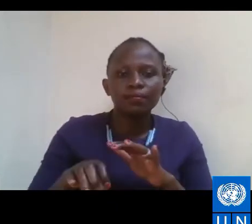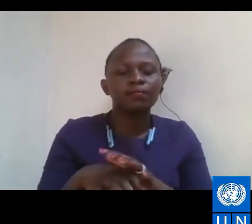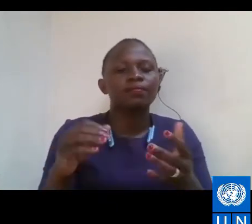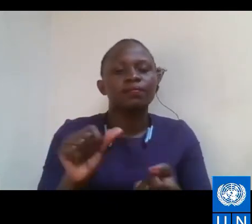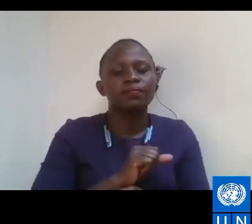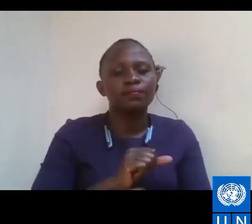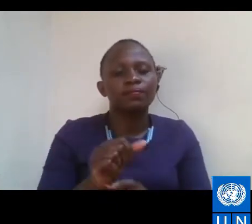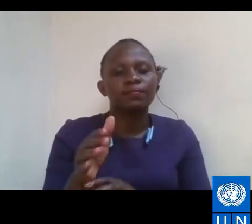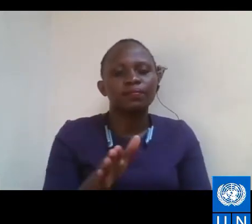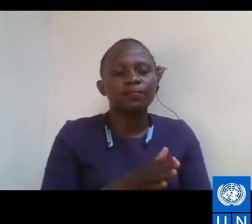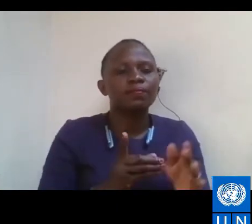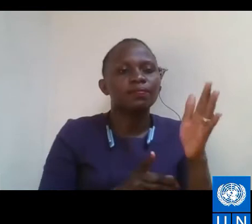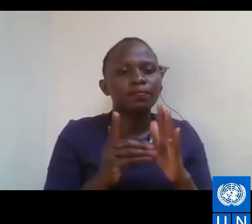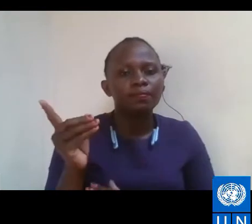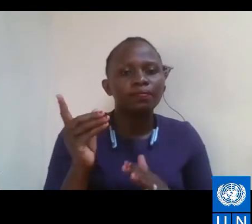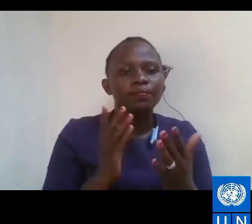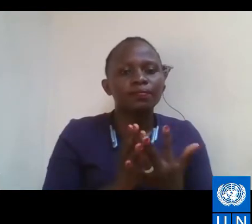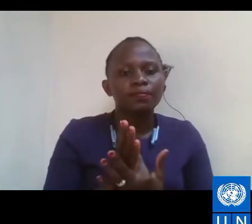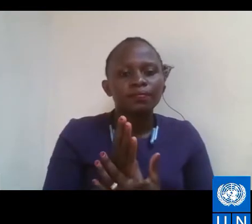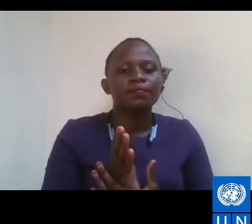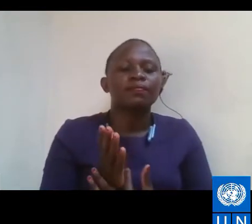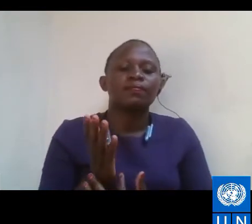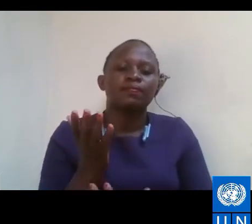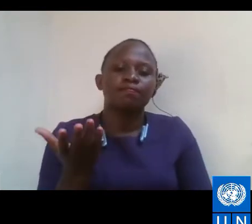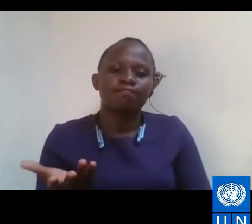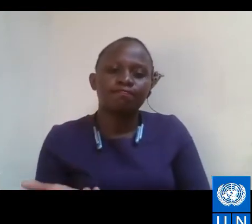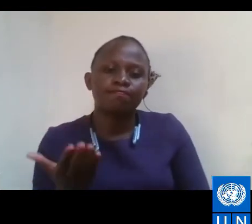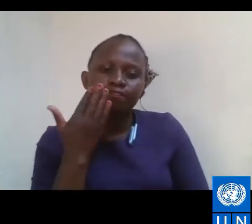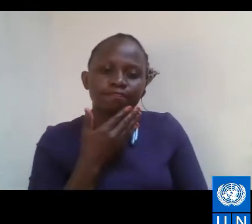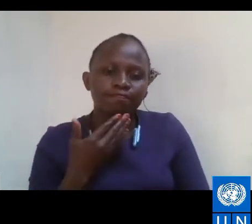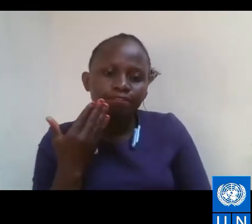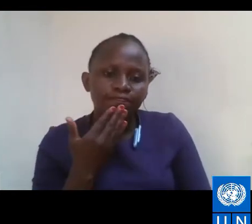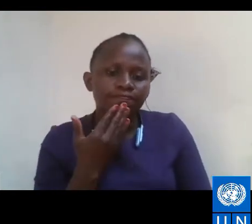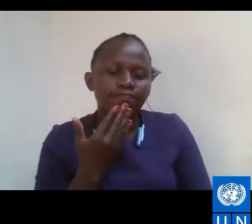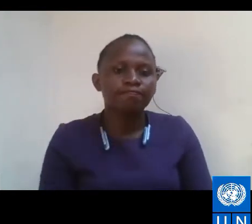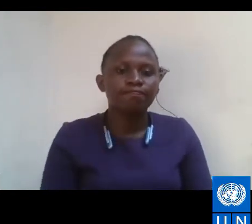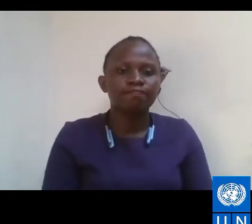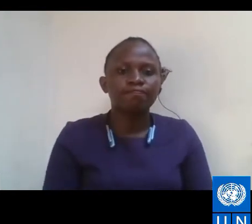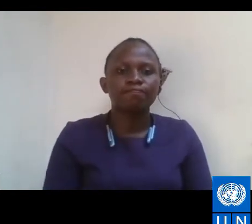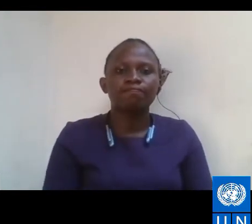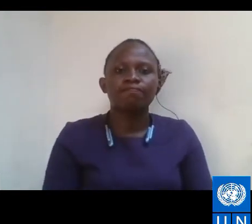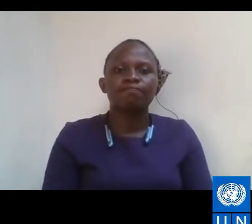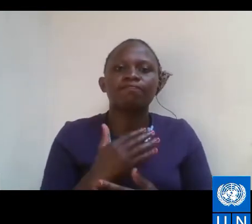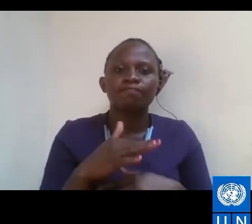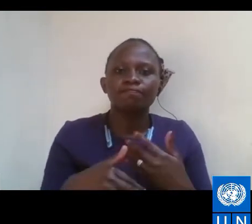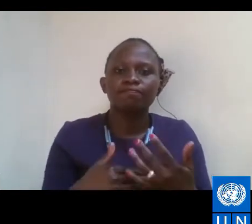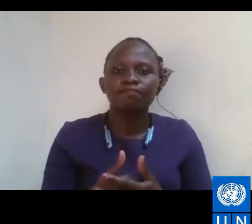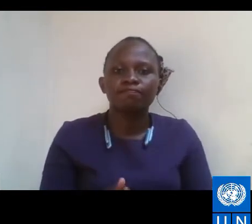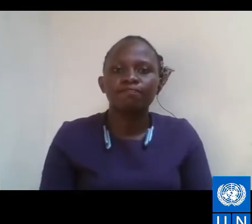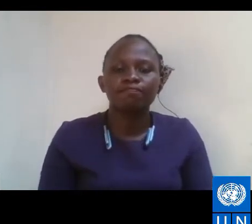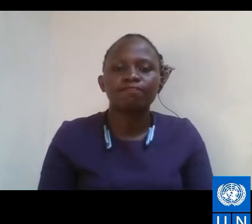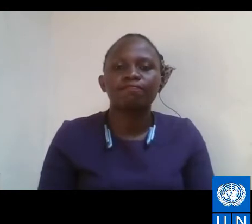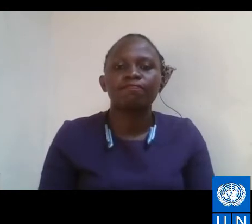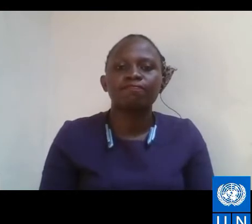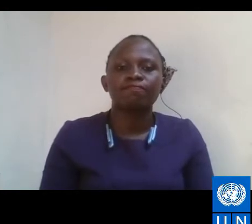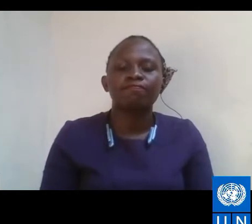through coal and oil, and we should just get all our oil as quickly as possible, and not worry